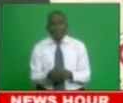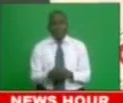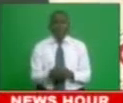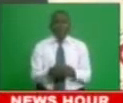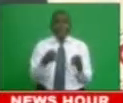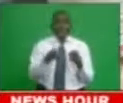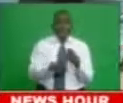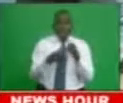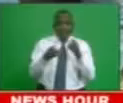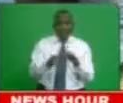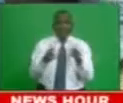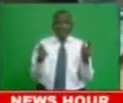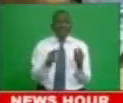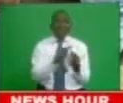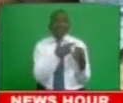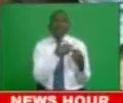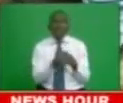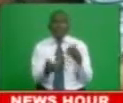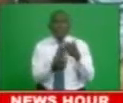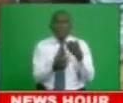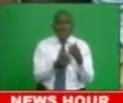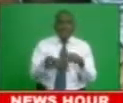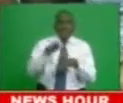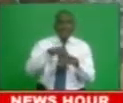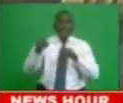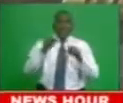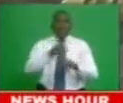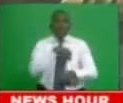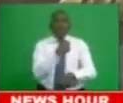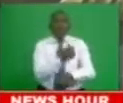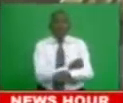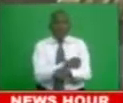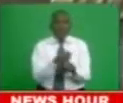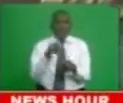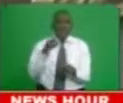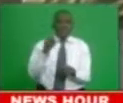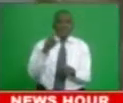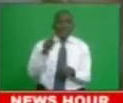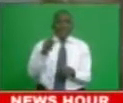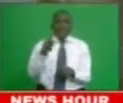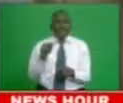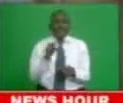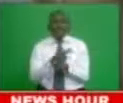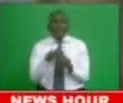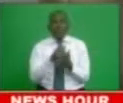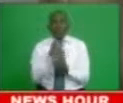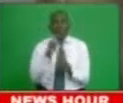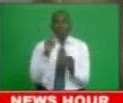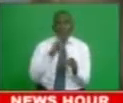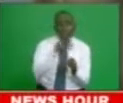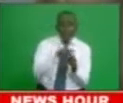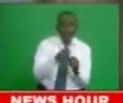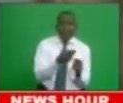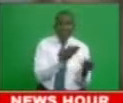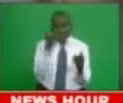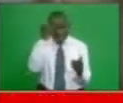The Deputy Director General in charge of technical at the National Sports Authority, Mr. Sakakwe, urged participants to